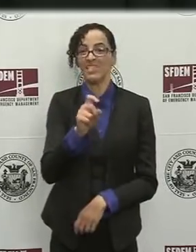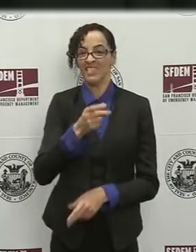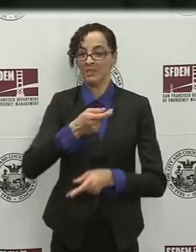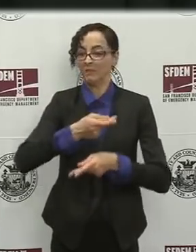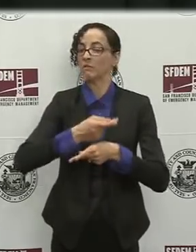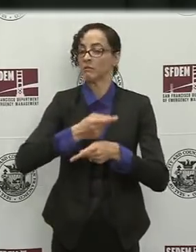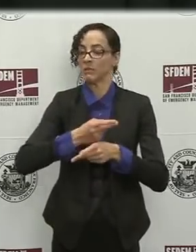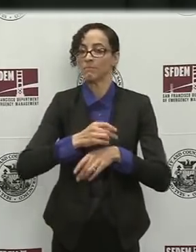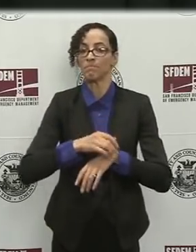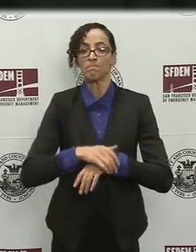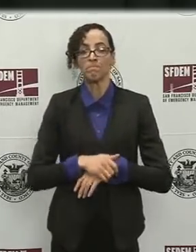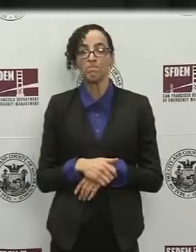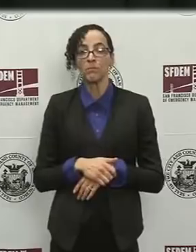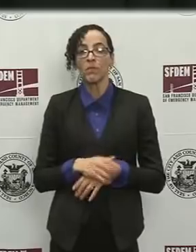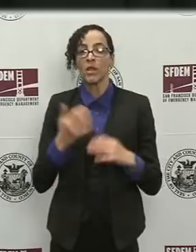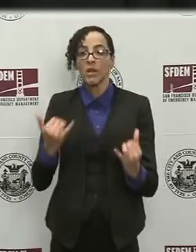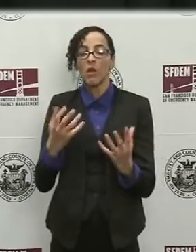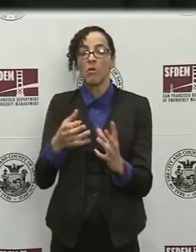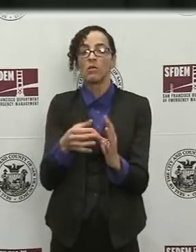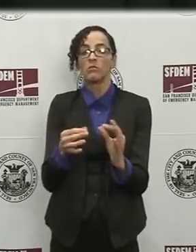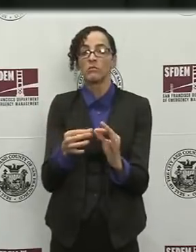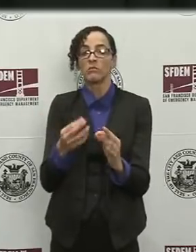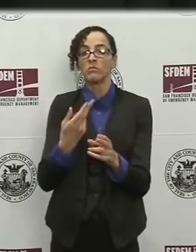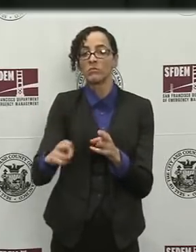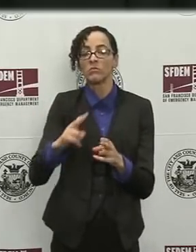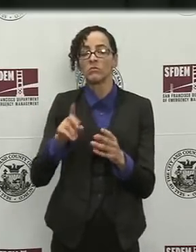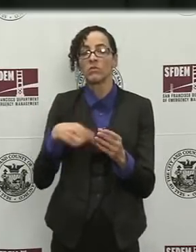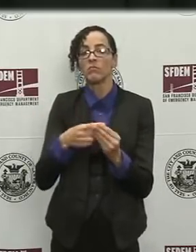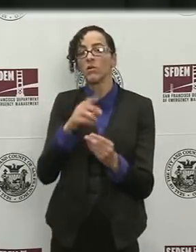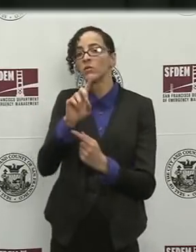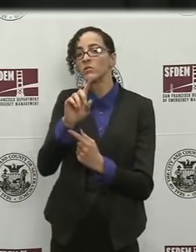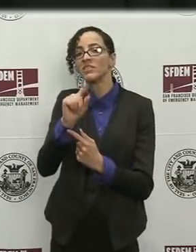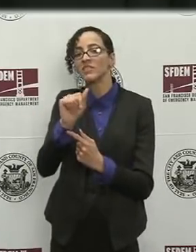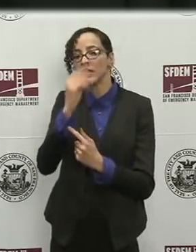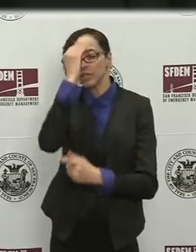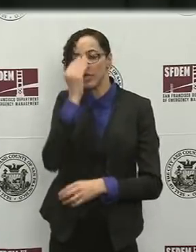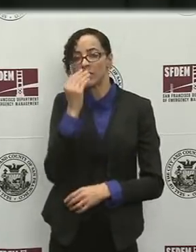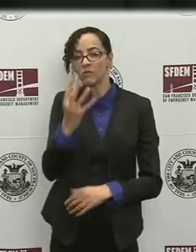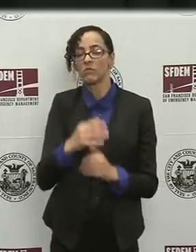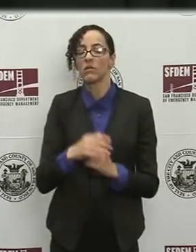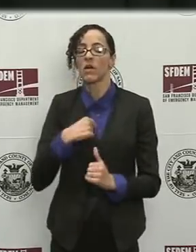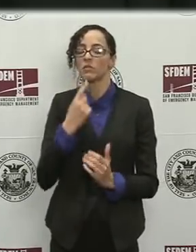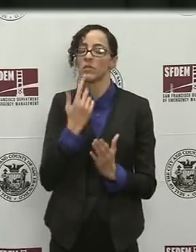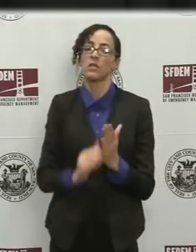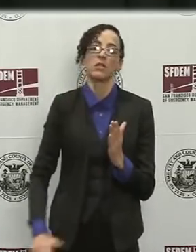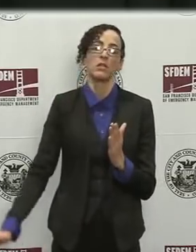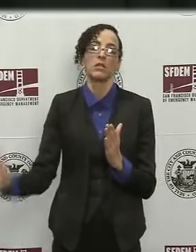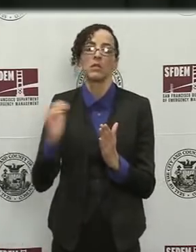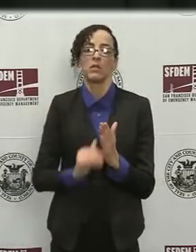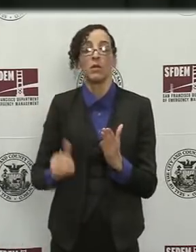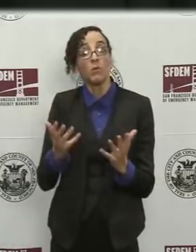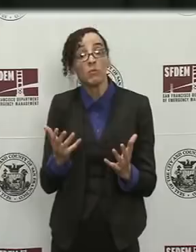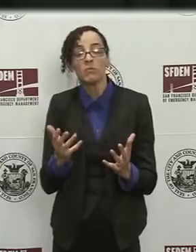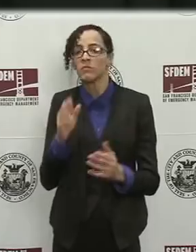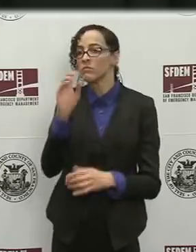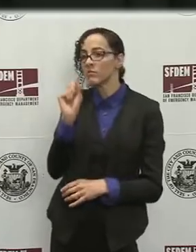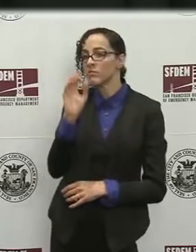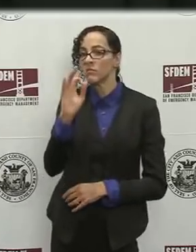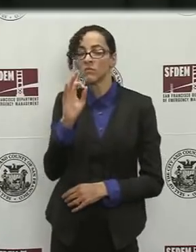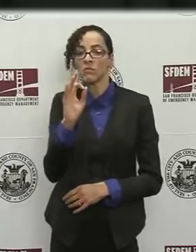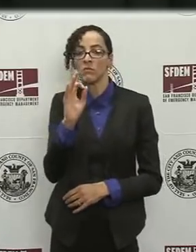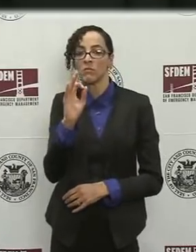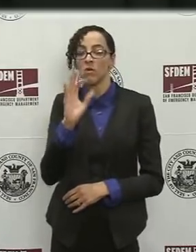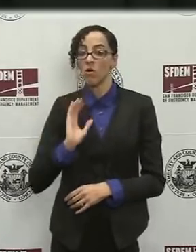Now I would like to talk briefly about data. As I have said many times, San Francisco's response to